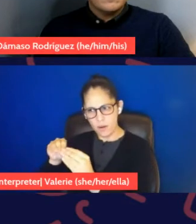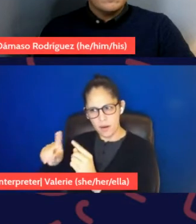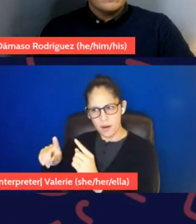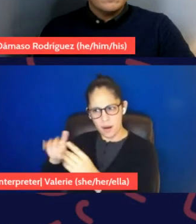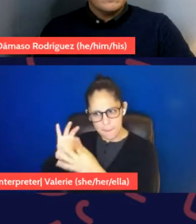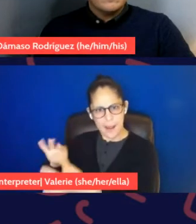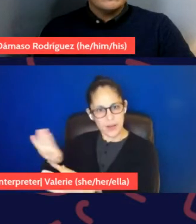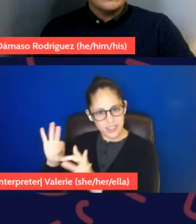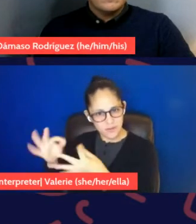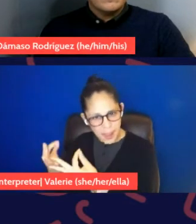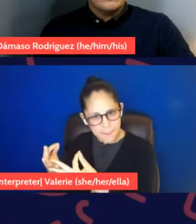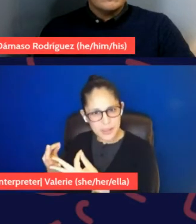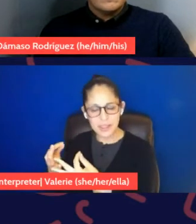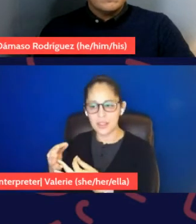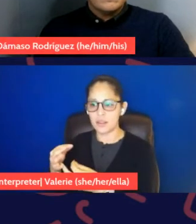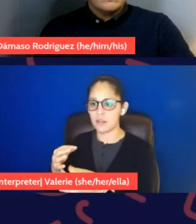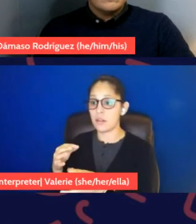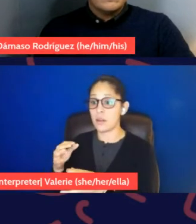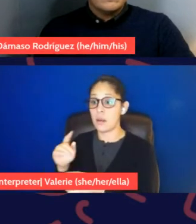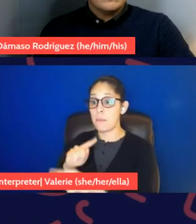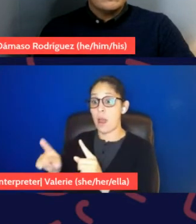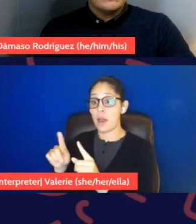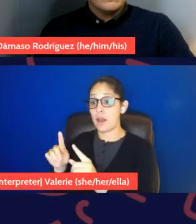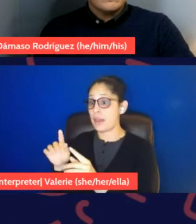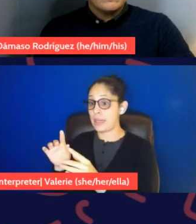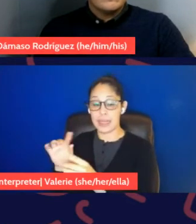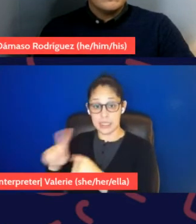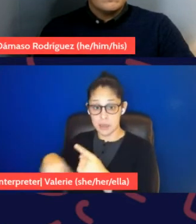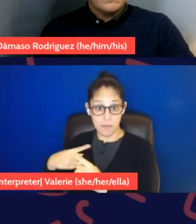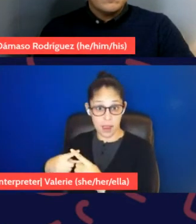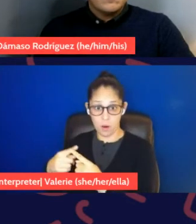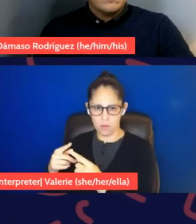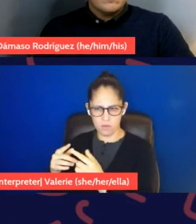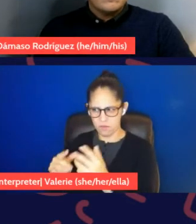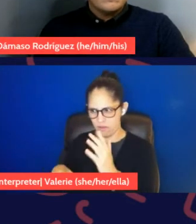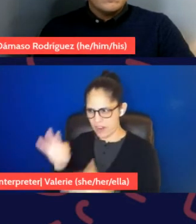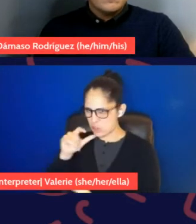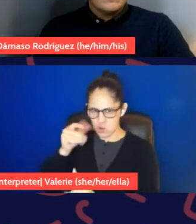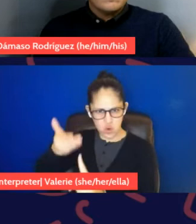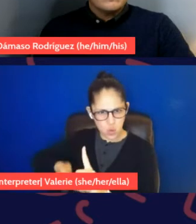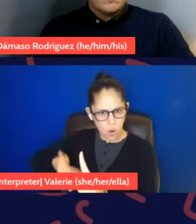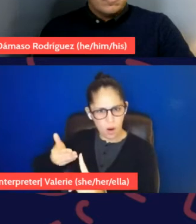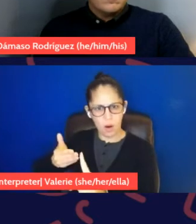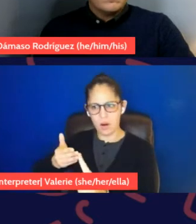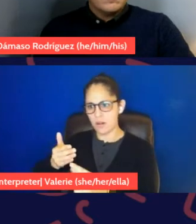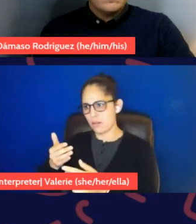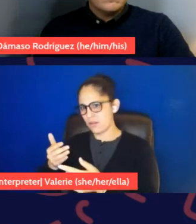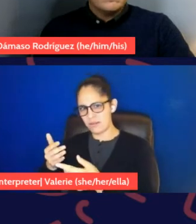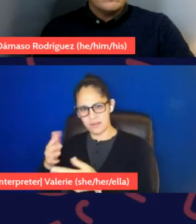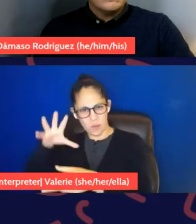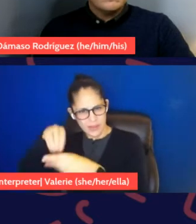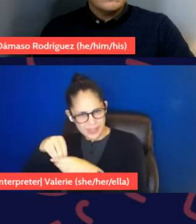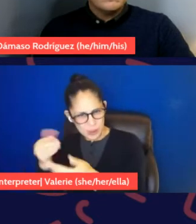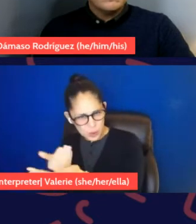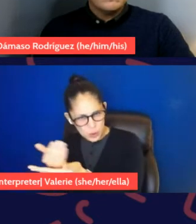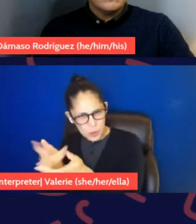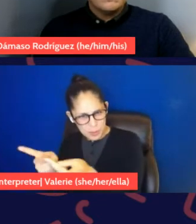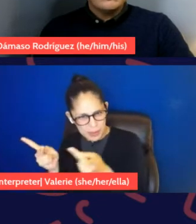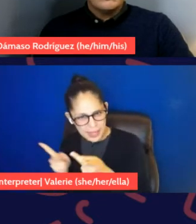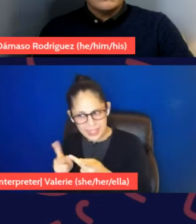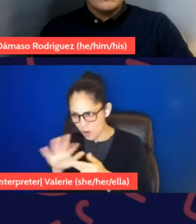finding yourself in a new place with all the challenges that it poses, and then at the same